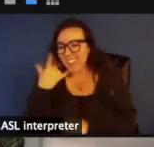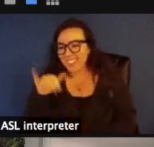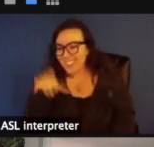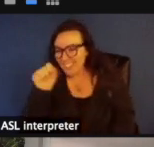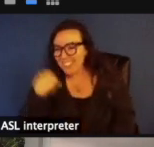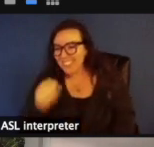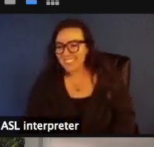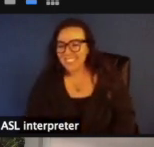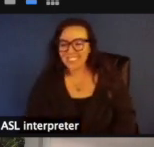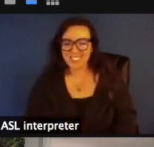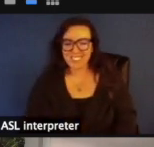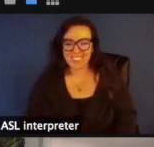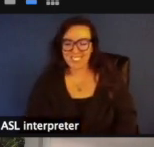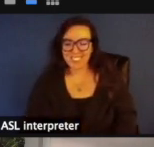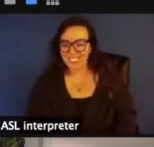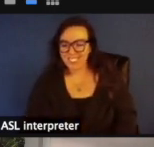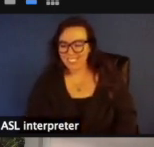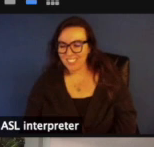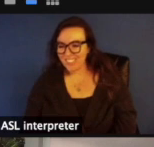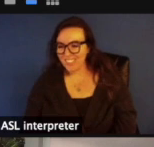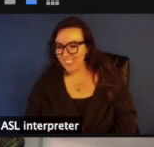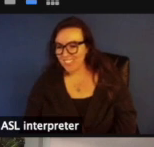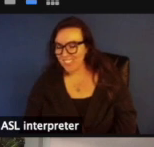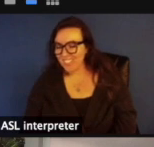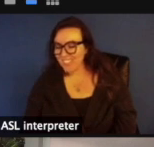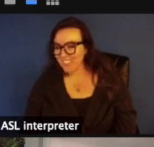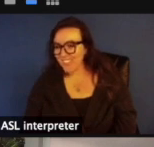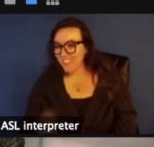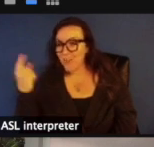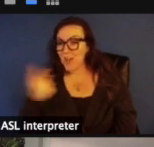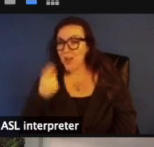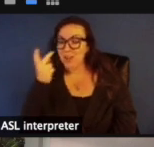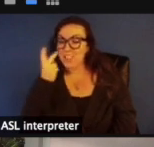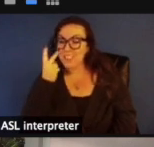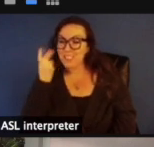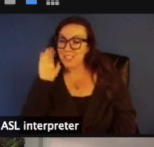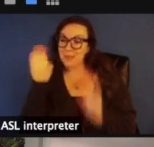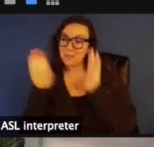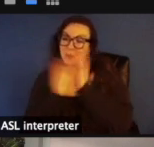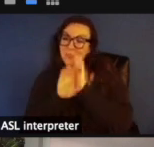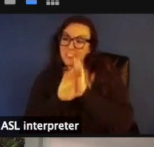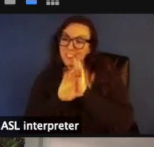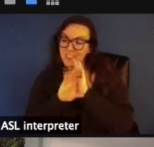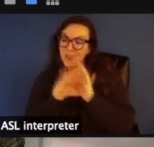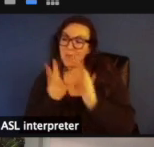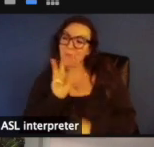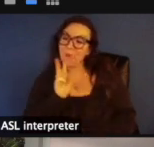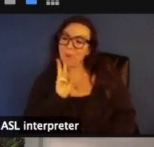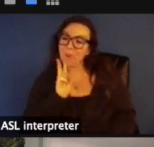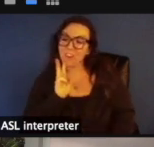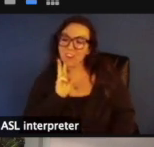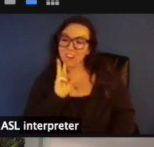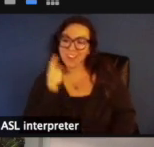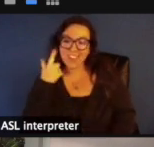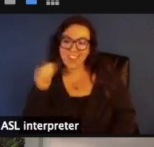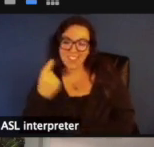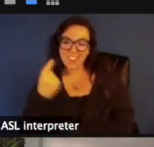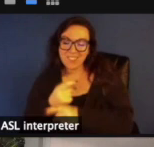Okay. And in Faith and Friends, we used to always look at a picture of the water in California, right? Okay, so. The ocean. Yeah.